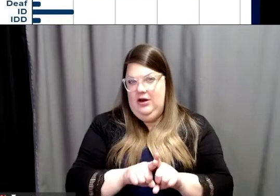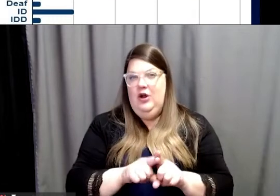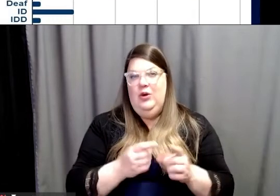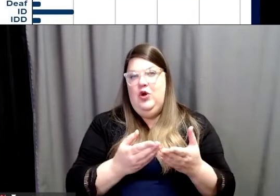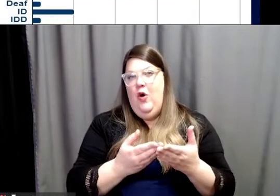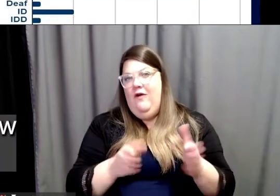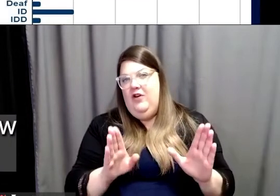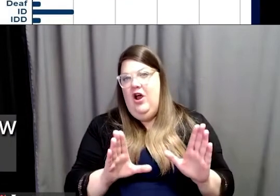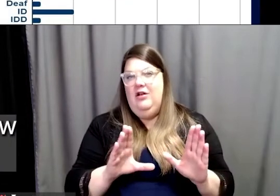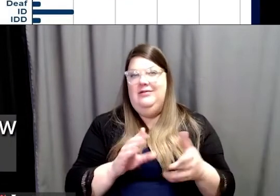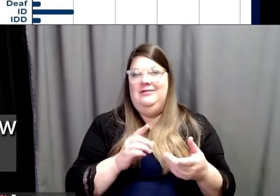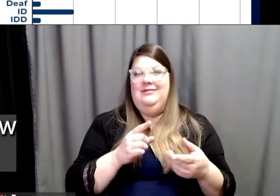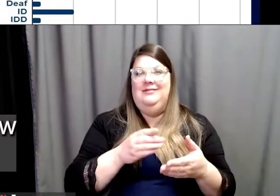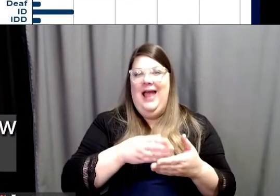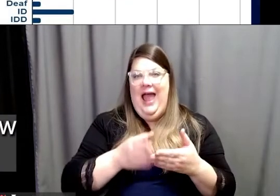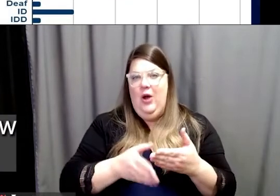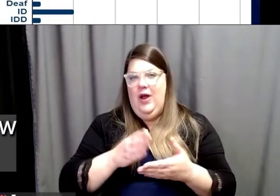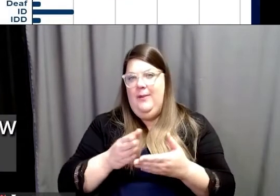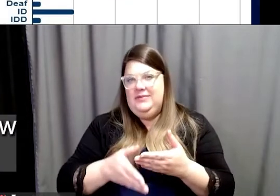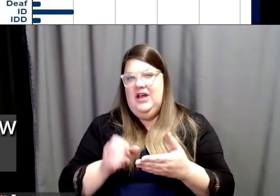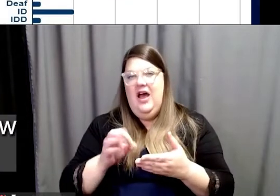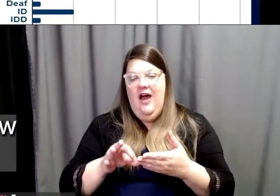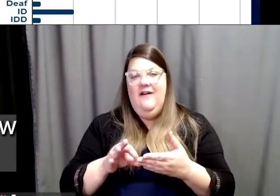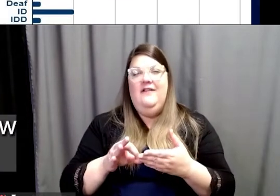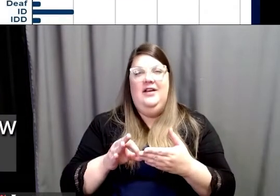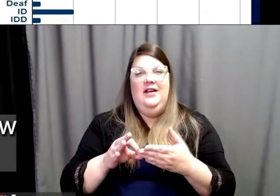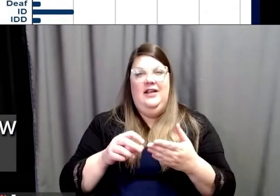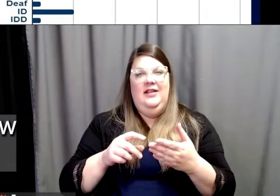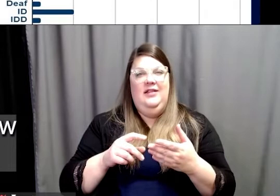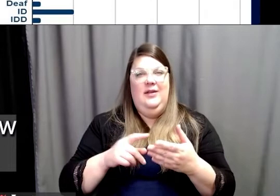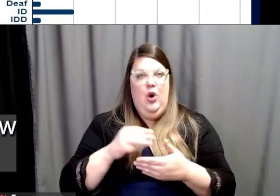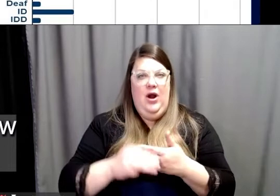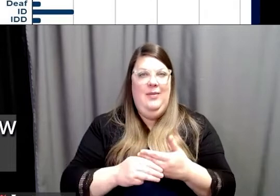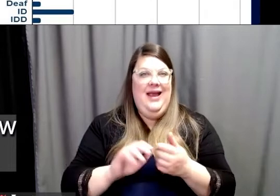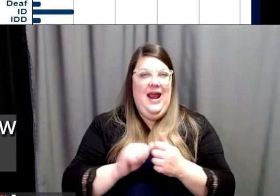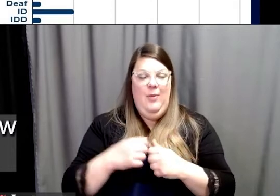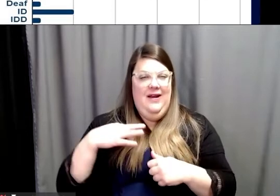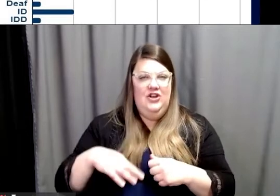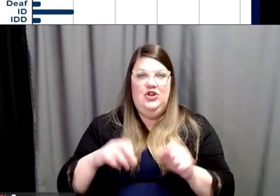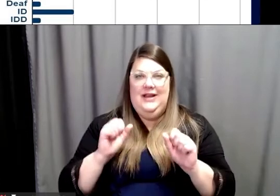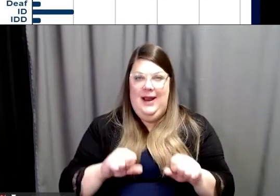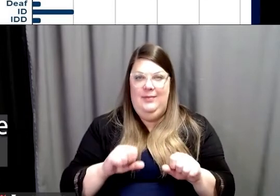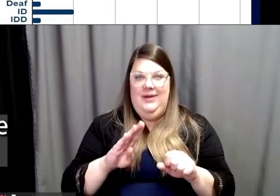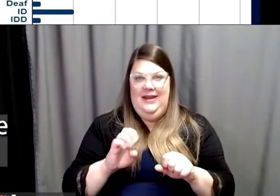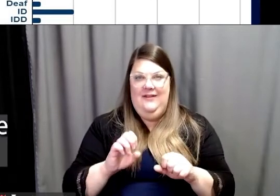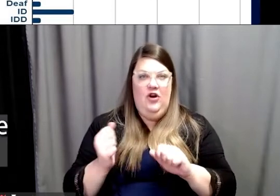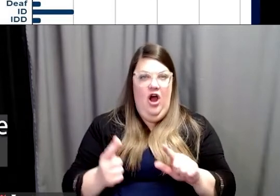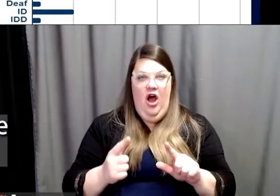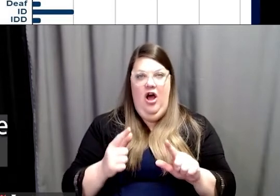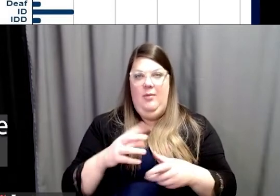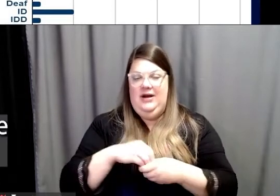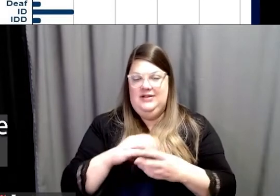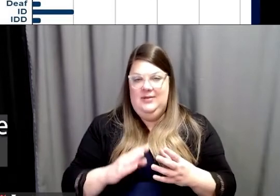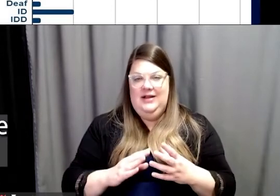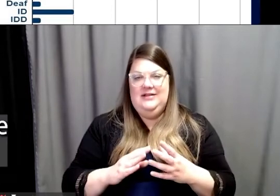overall outcomes of intergenerational programming and how beneficial it can be for all participants. Now, after looking